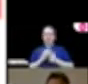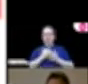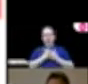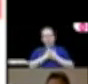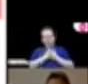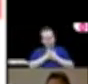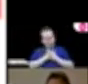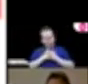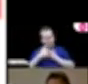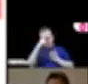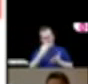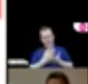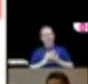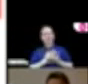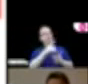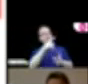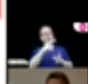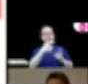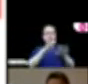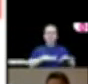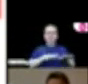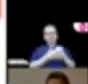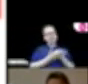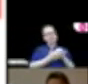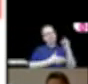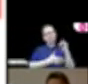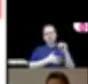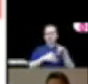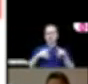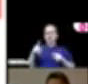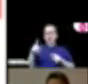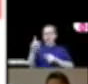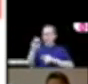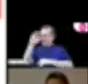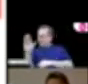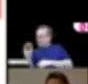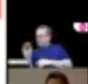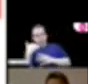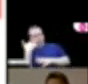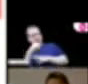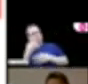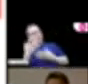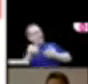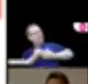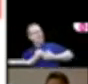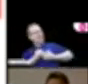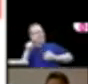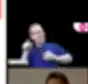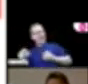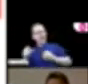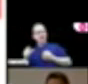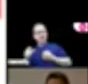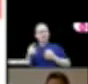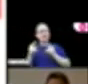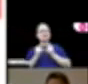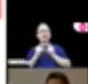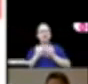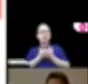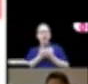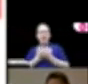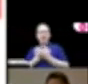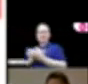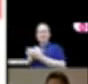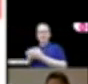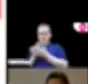they refuse something or they say they're not accepting homosexuality, which means they are not going